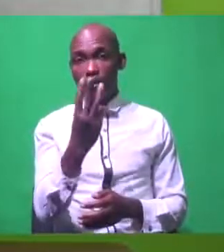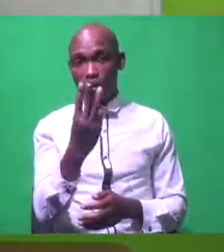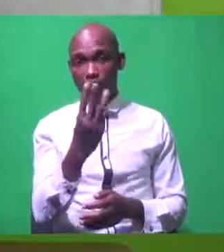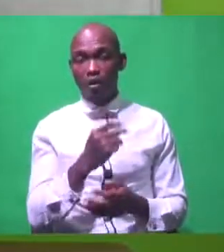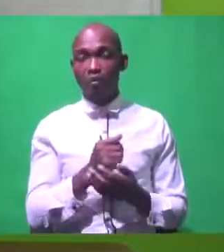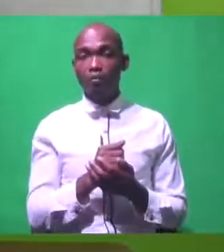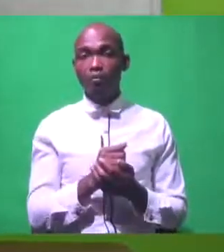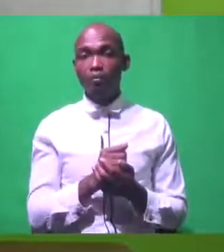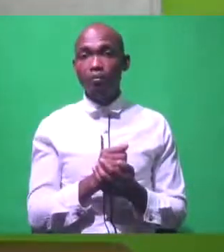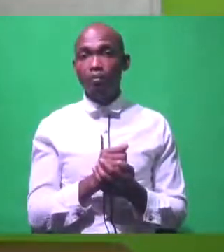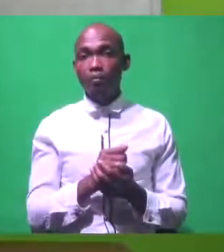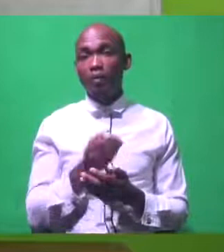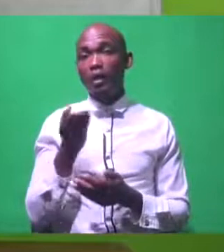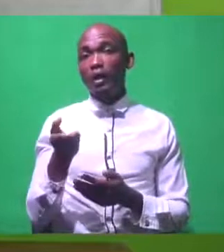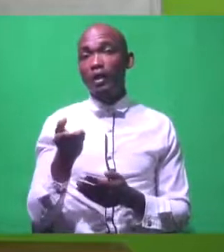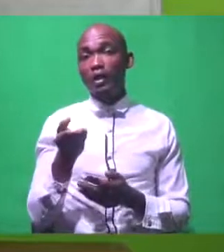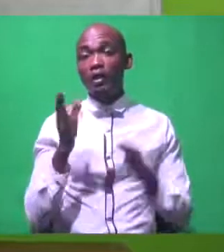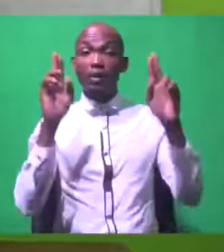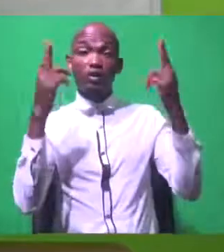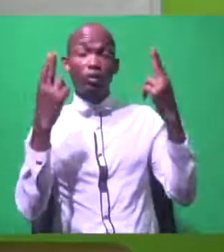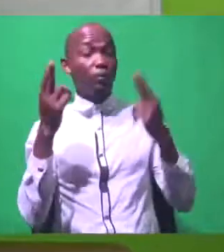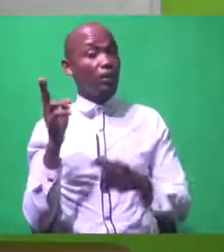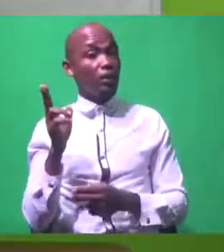Our topic is Colonial